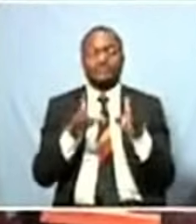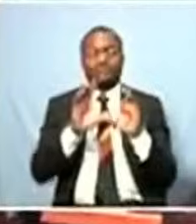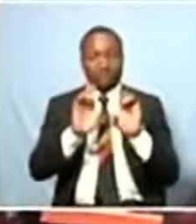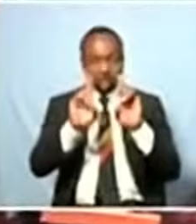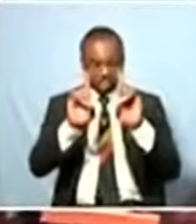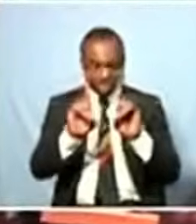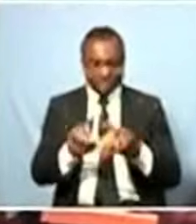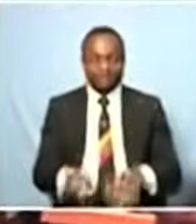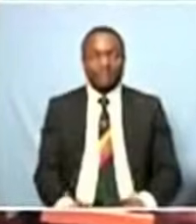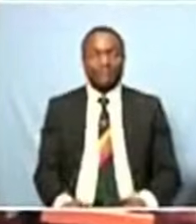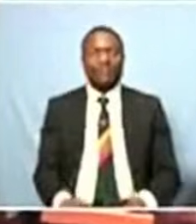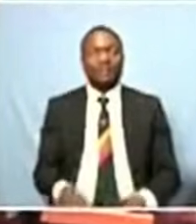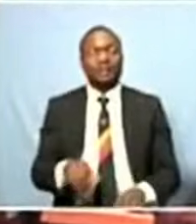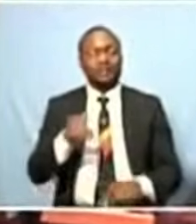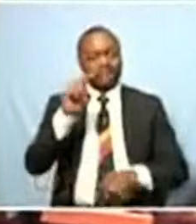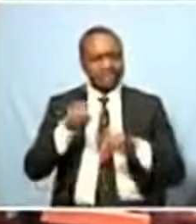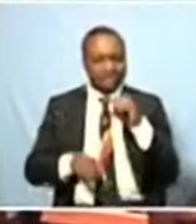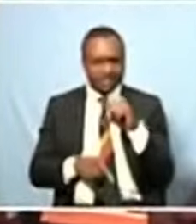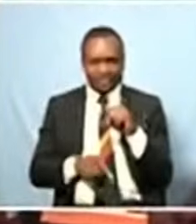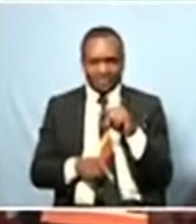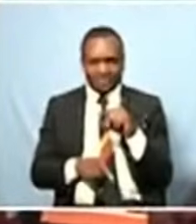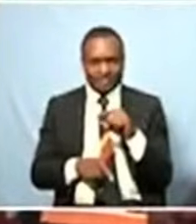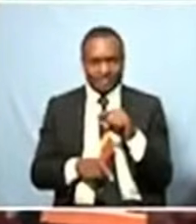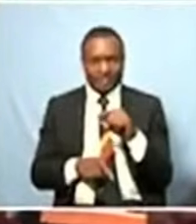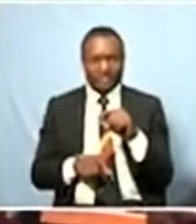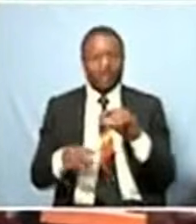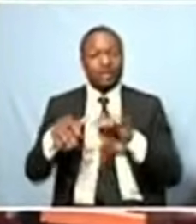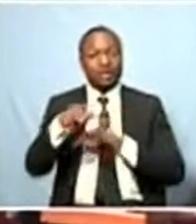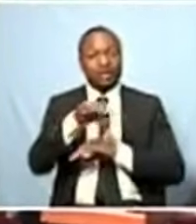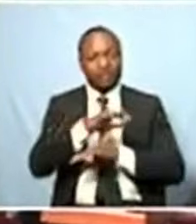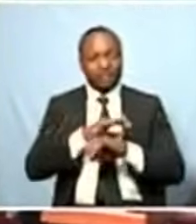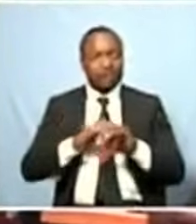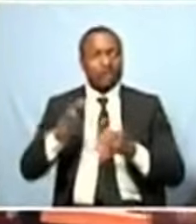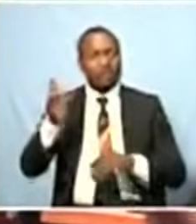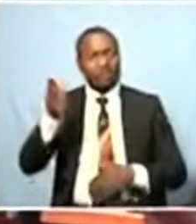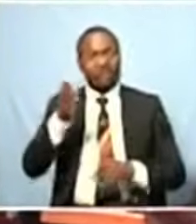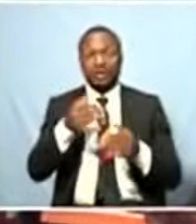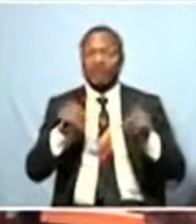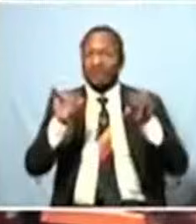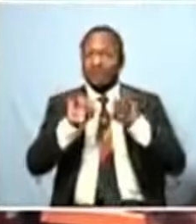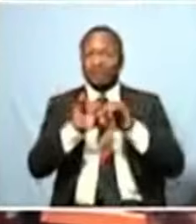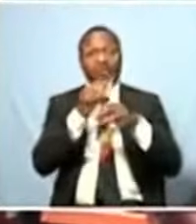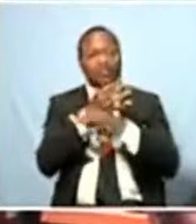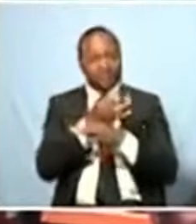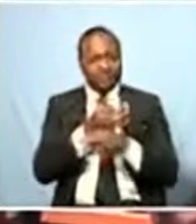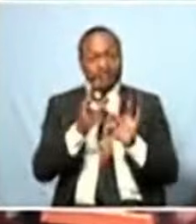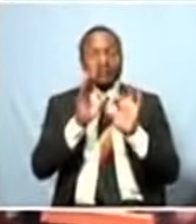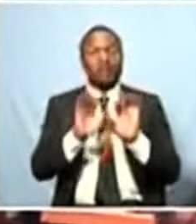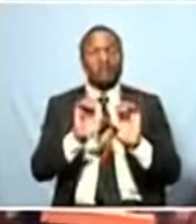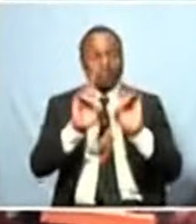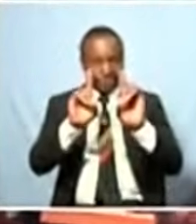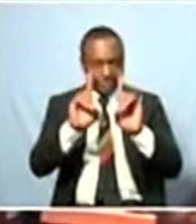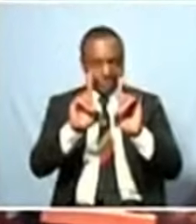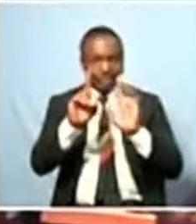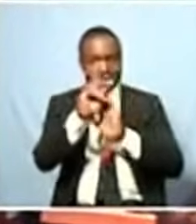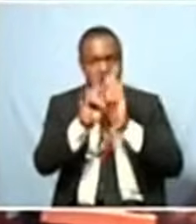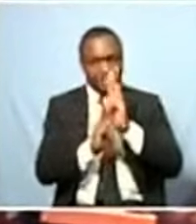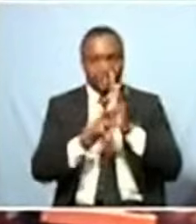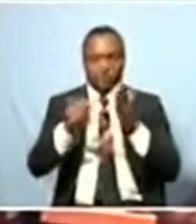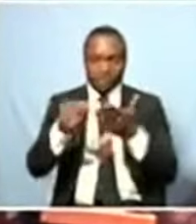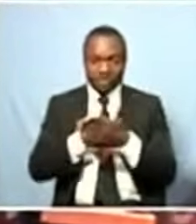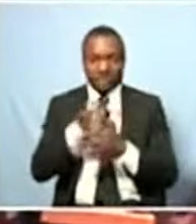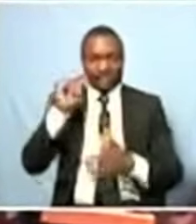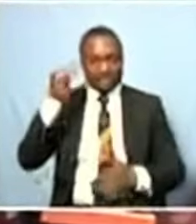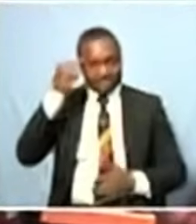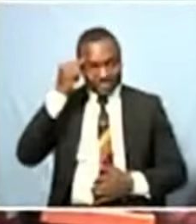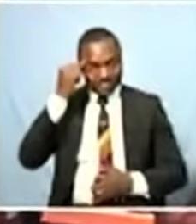Education. I cannot overemphasize the importance of the free education policy of the UPND